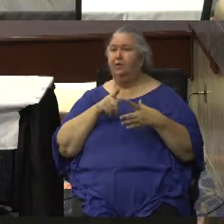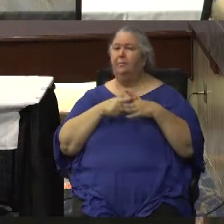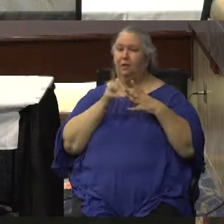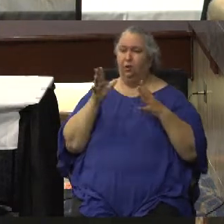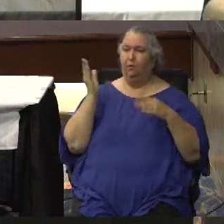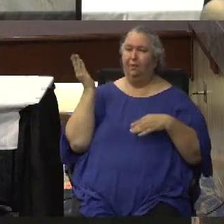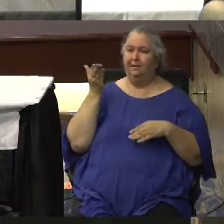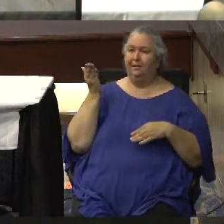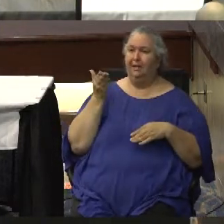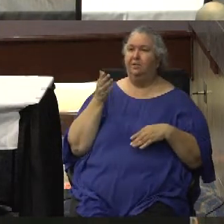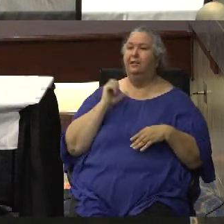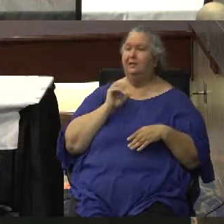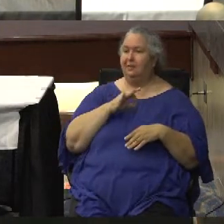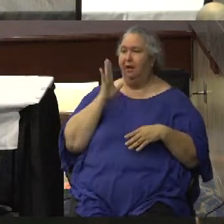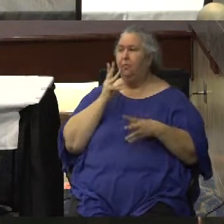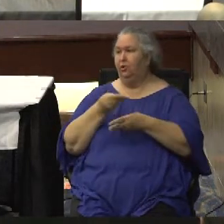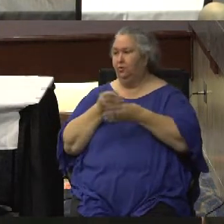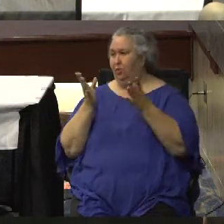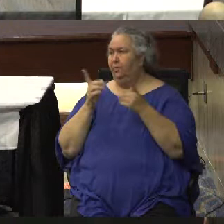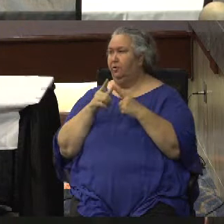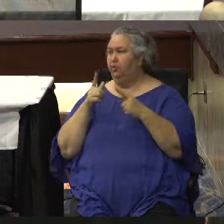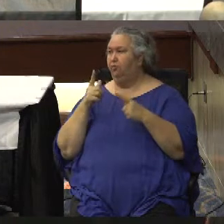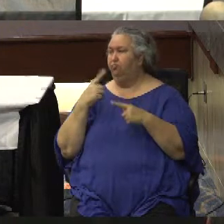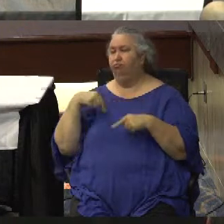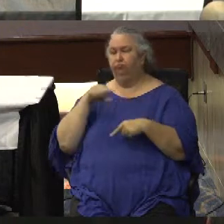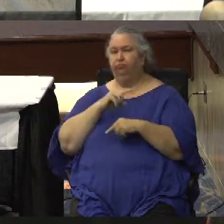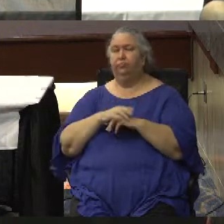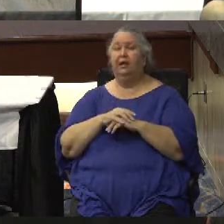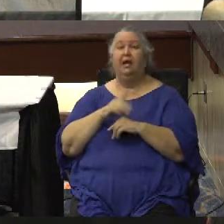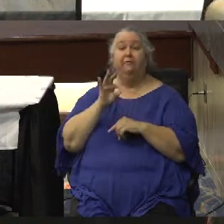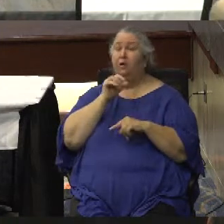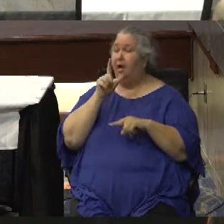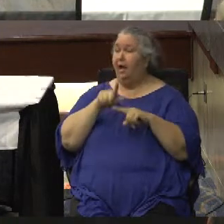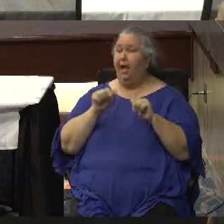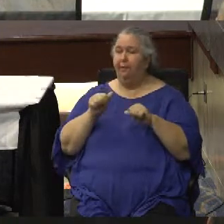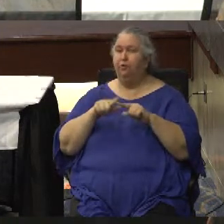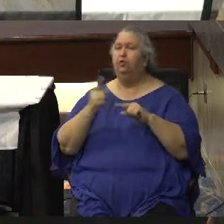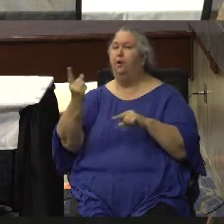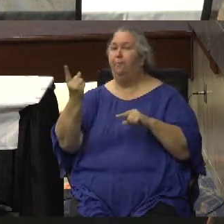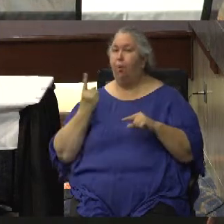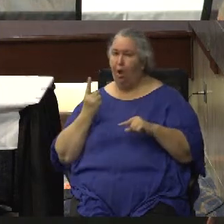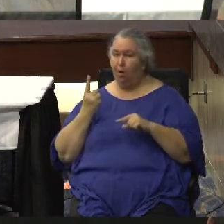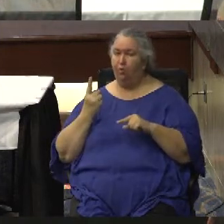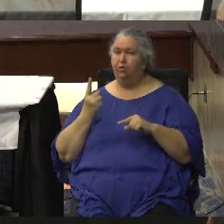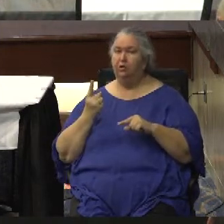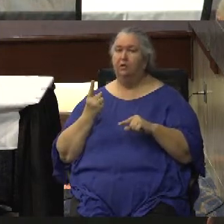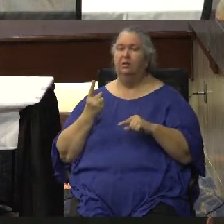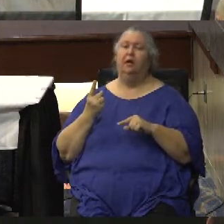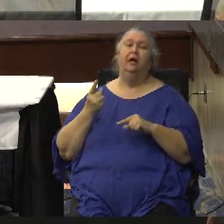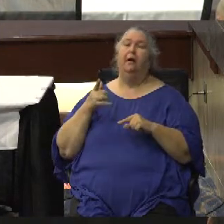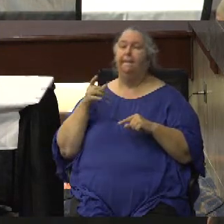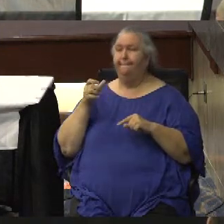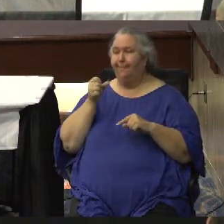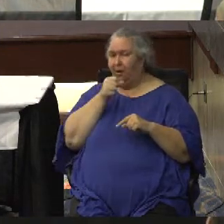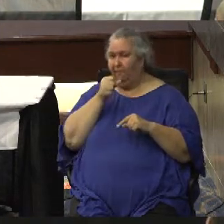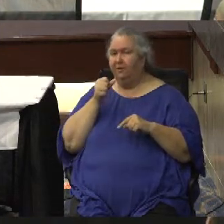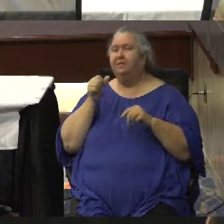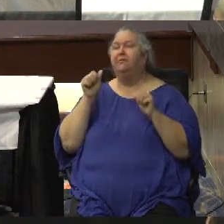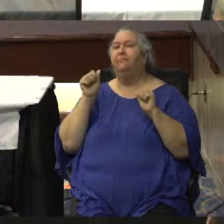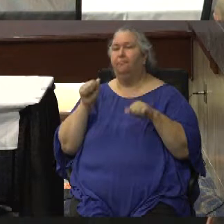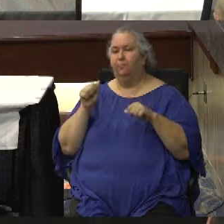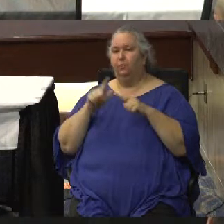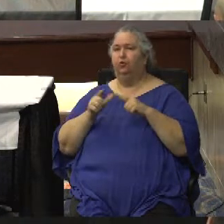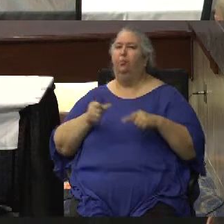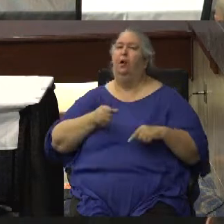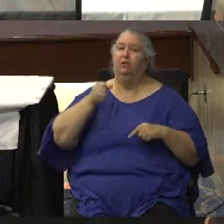presentation and the staff will distribute those to council. If you are unable to approach the podium due to physical limitations, a microphone is available to be brought to